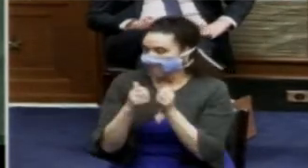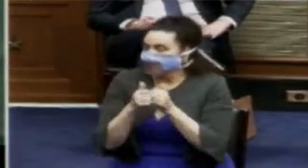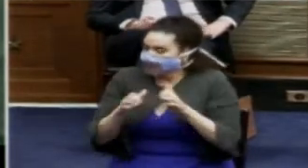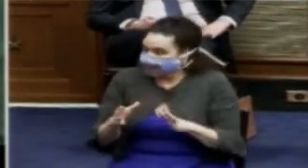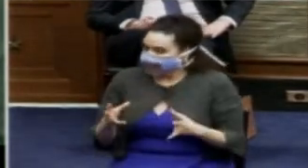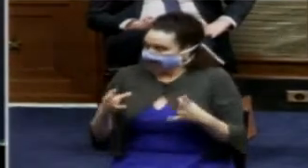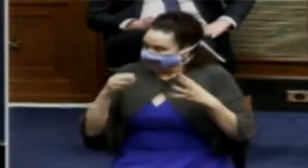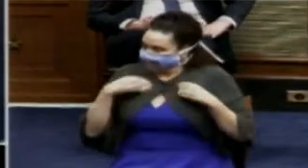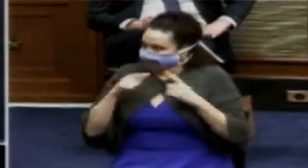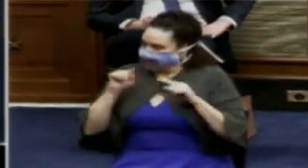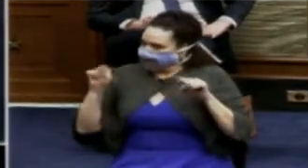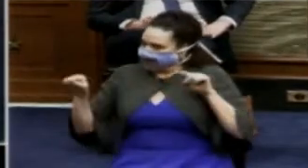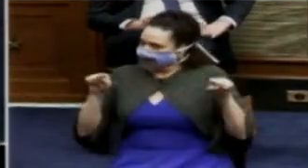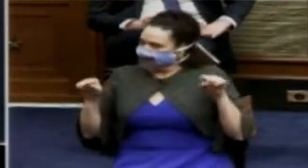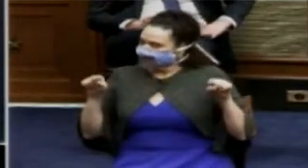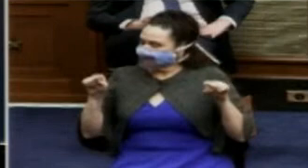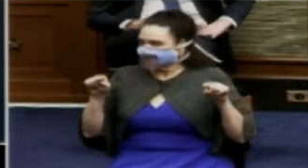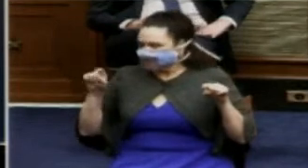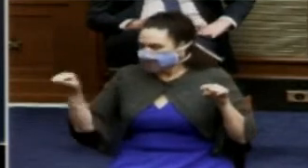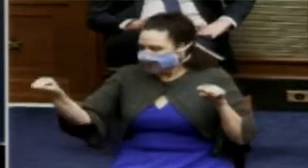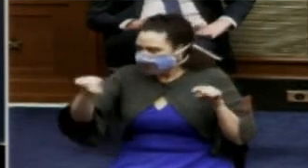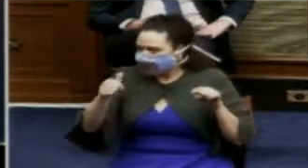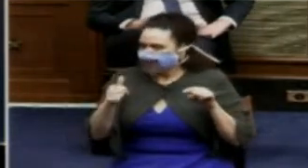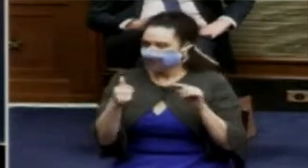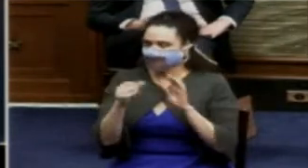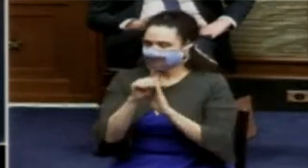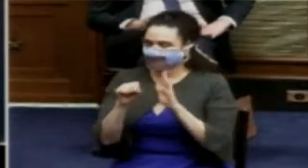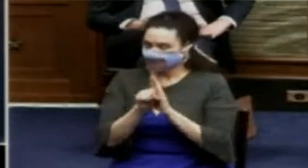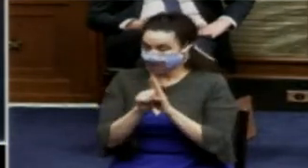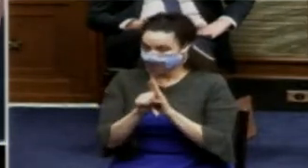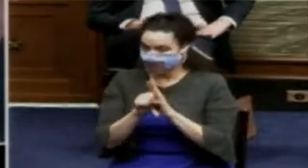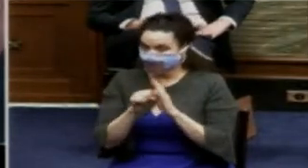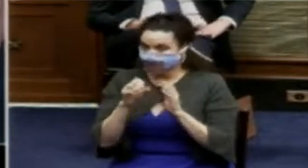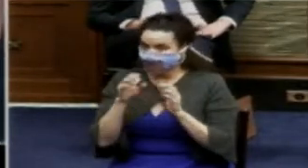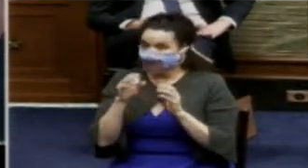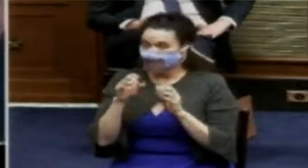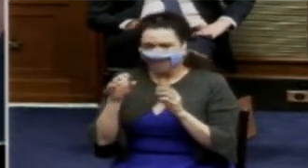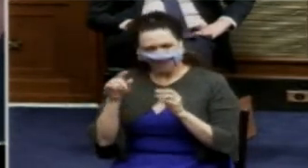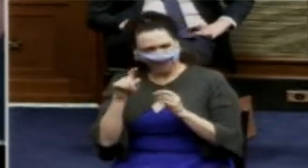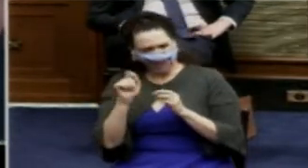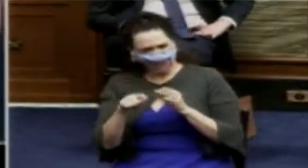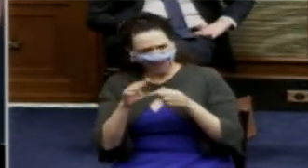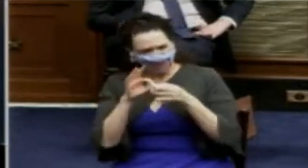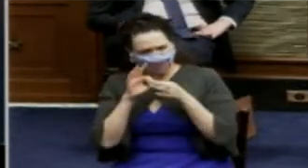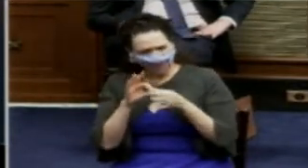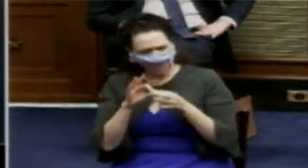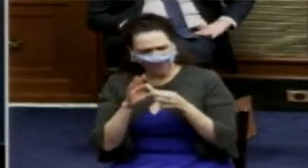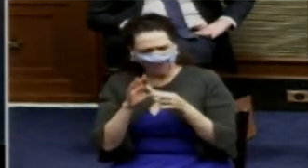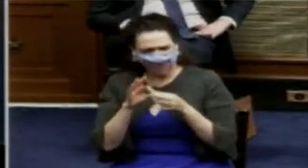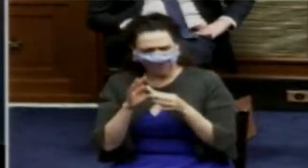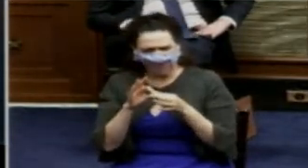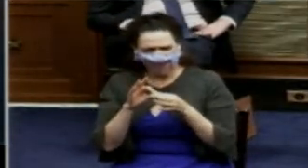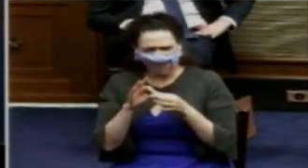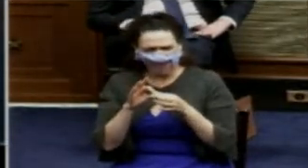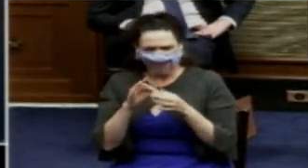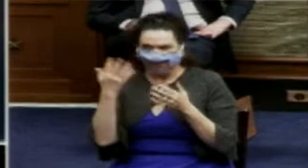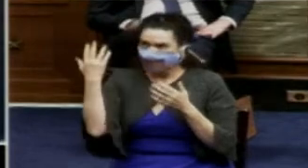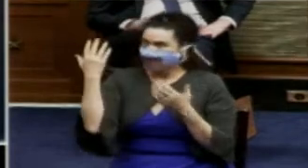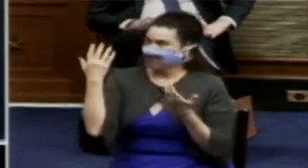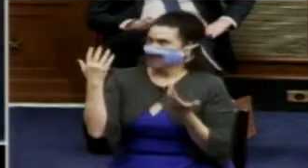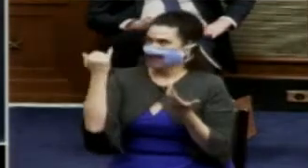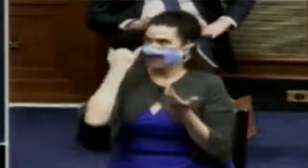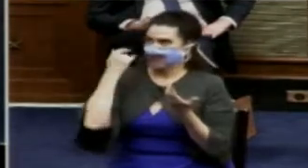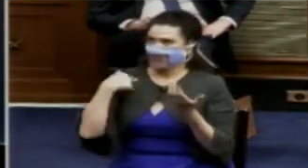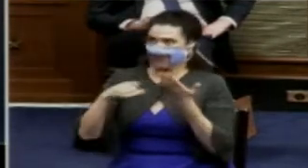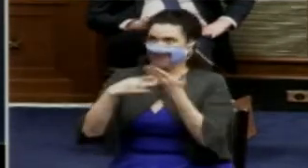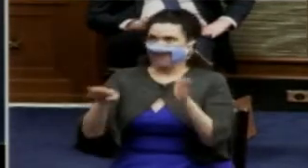So Mr. Comer's question to somebody about how about we split up California would